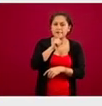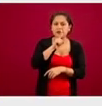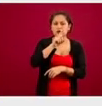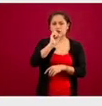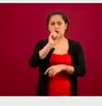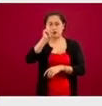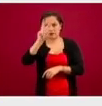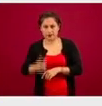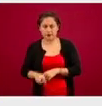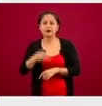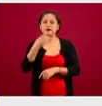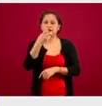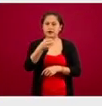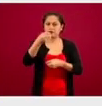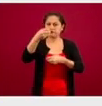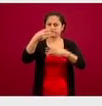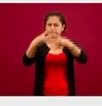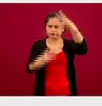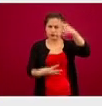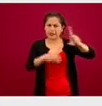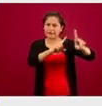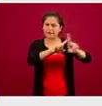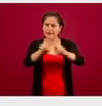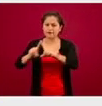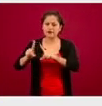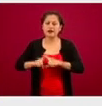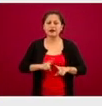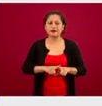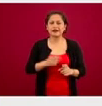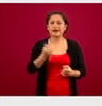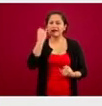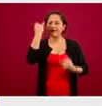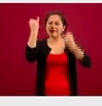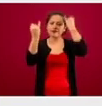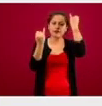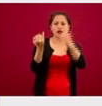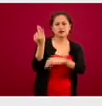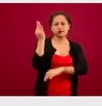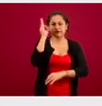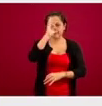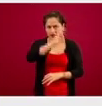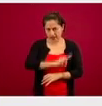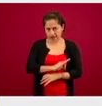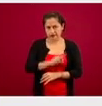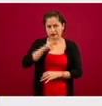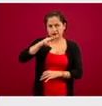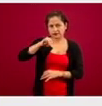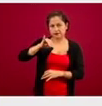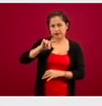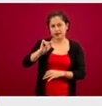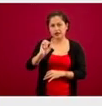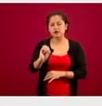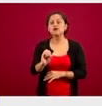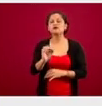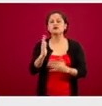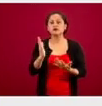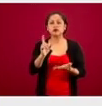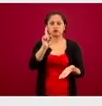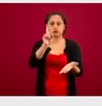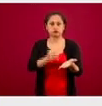Let's take a look at the myths and realities section. And we have a number of icons